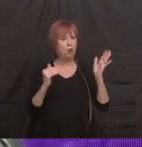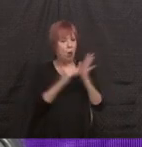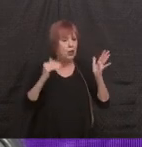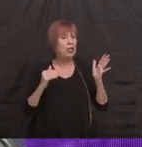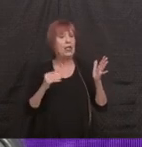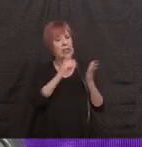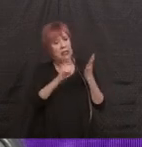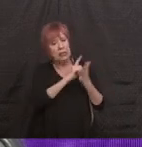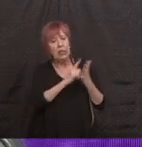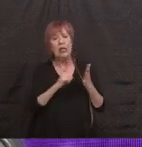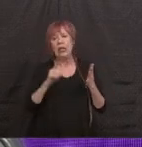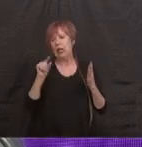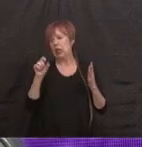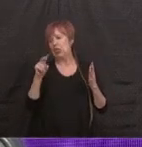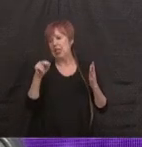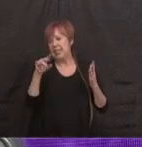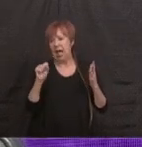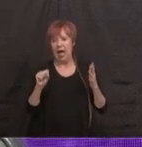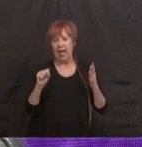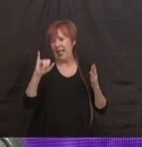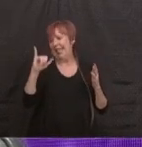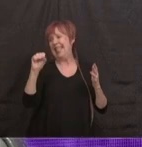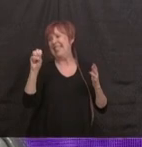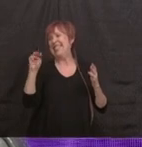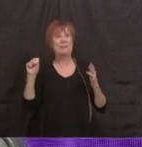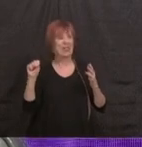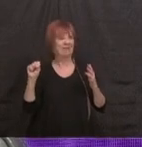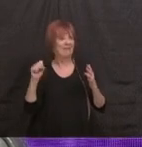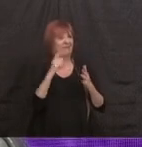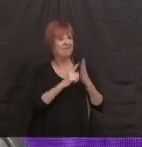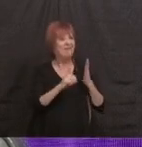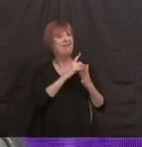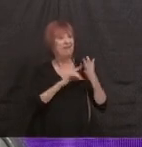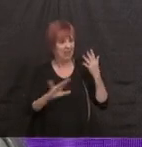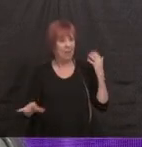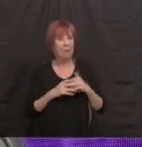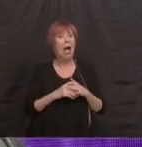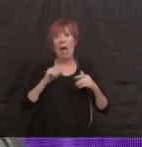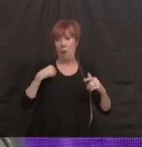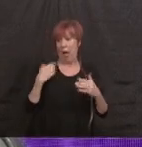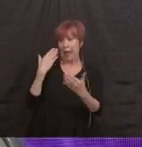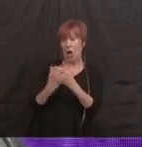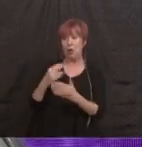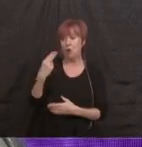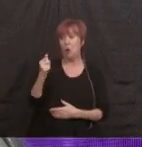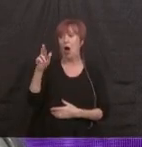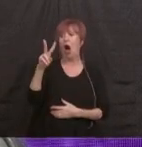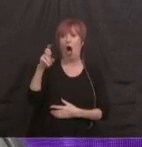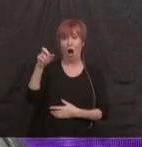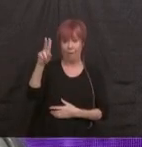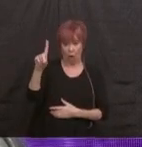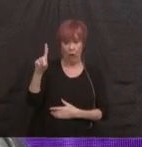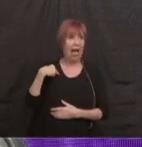genocide, racism, sexism, any ism. And when I got to Harvard, although I was a Chinese studies major, I ended up writing my